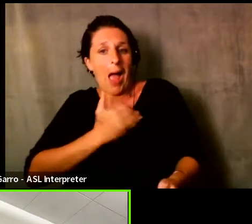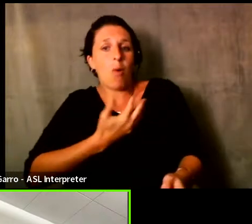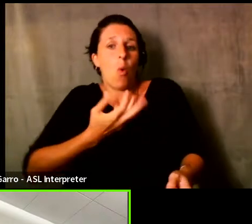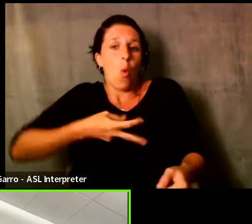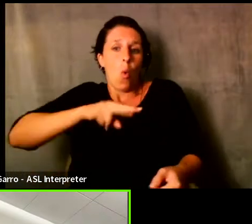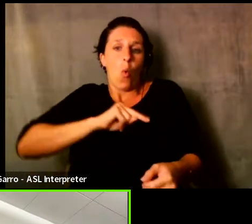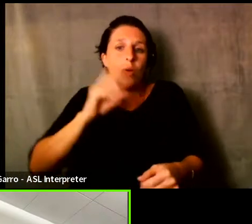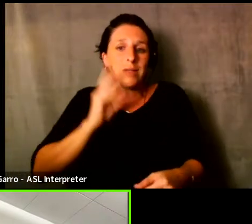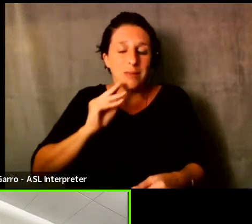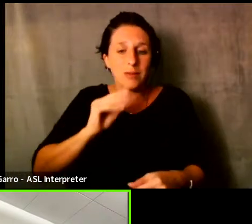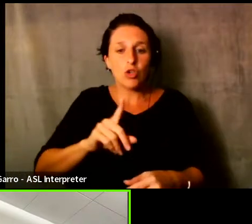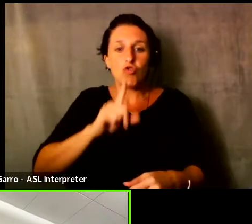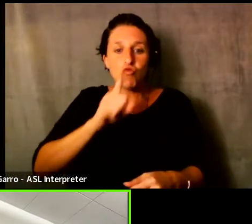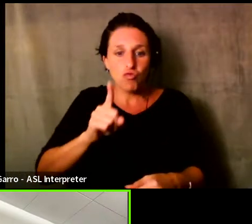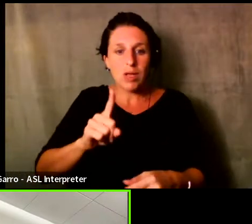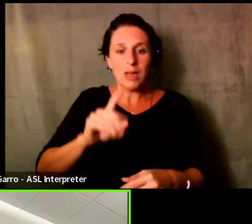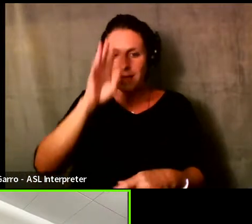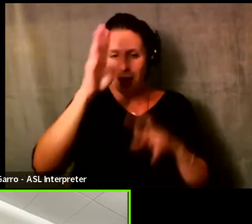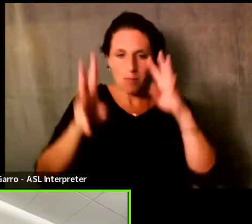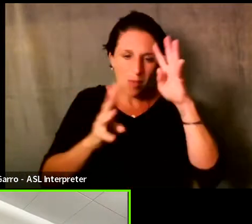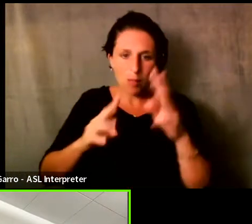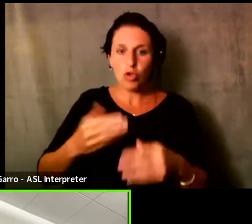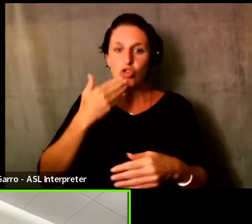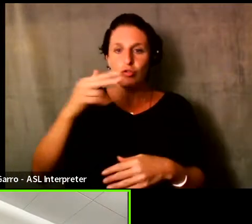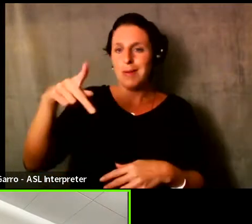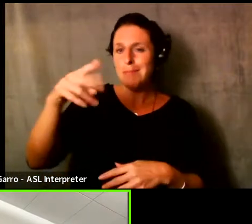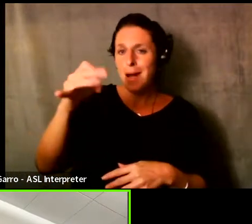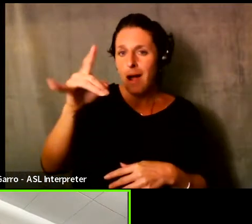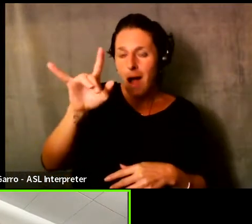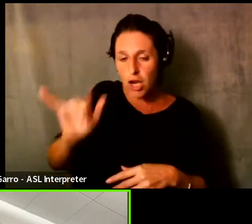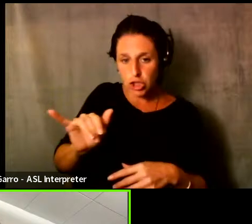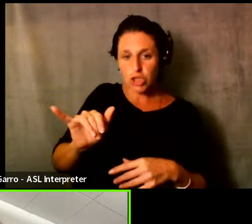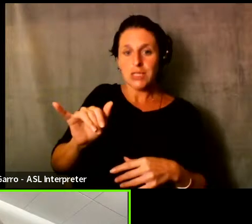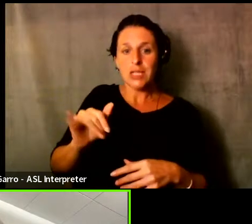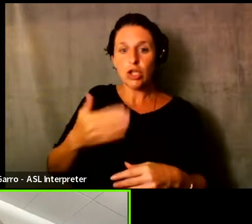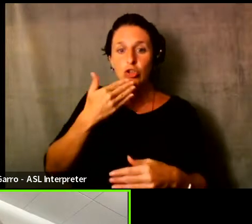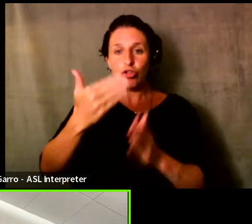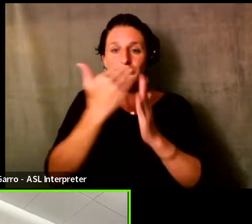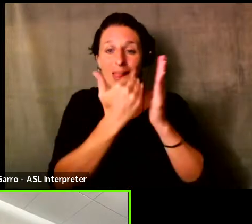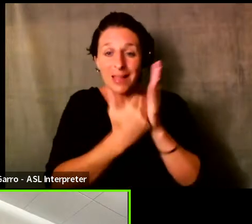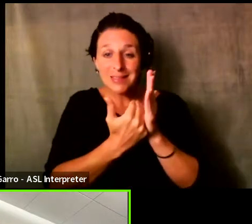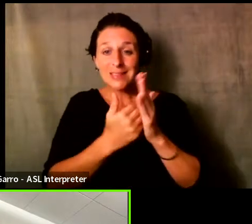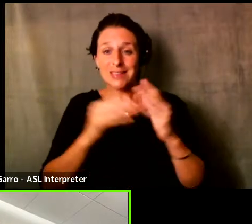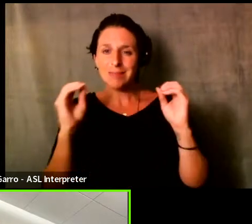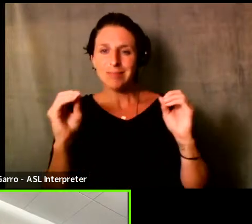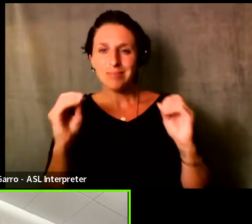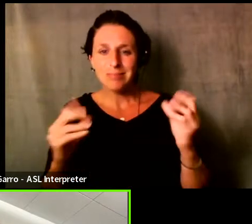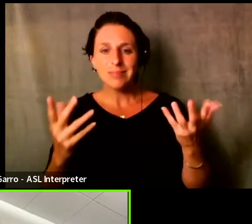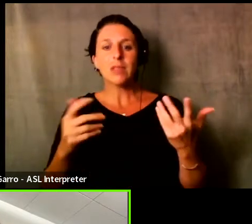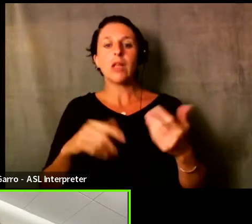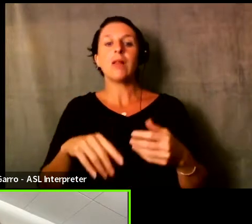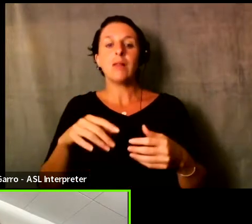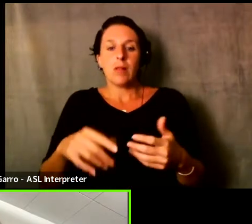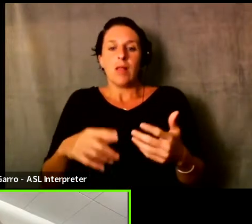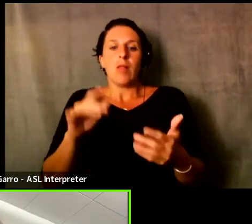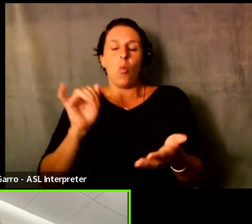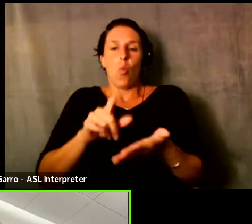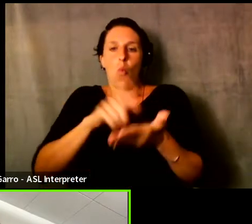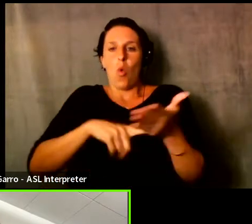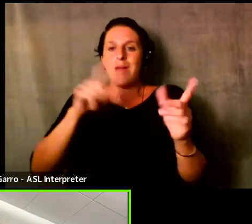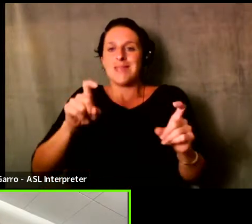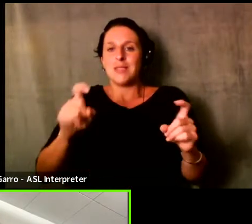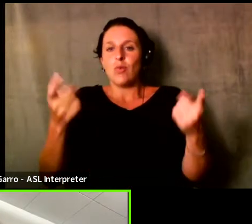good pedagogy, good lessons, good ways to implement what needs to happen at the schools, because I think we do